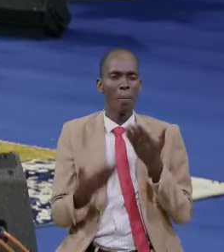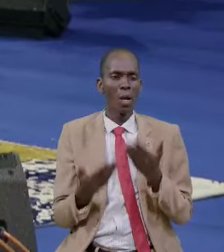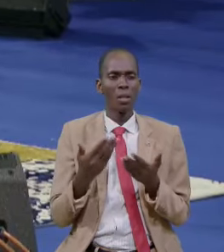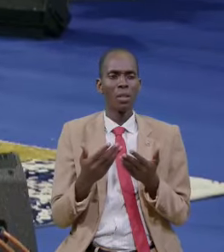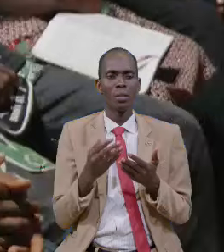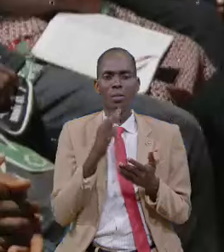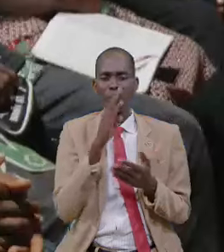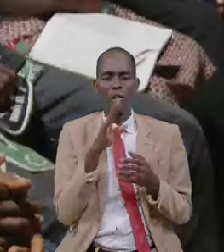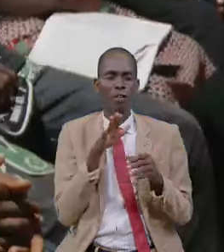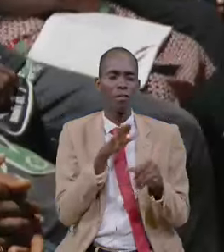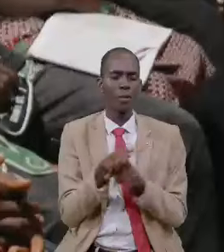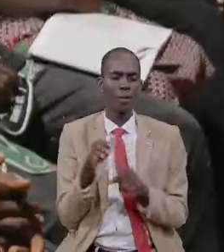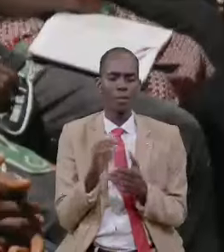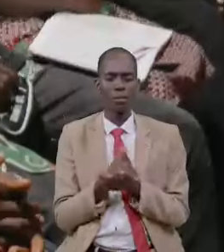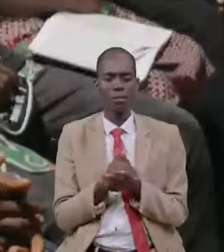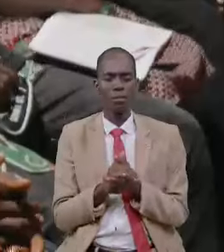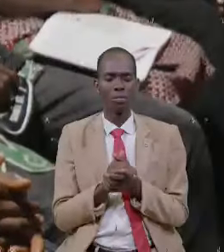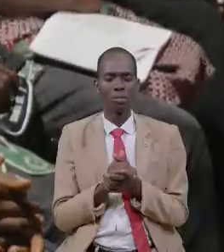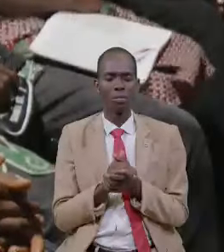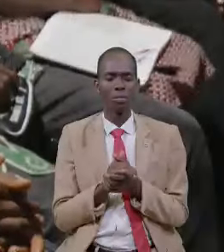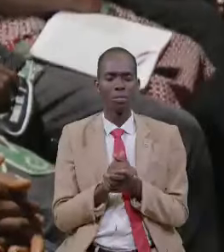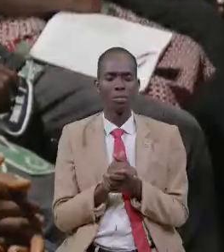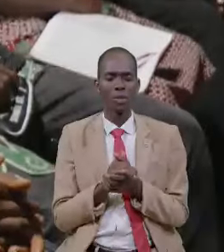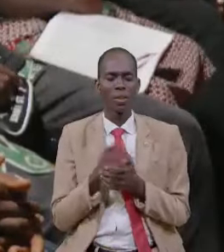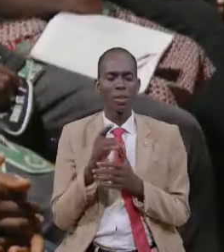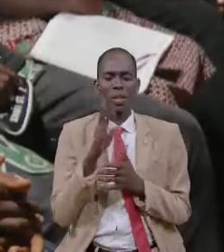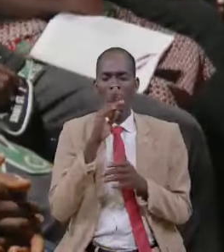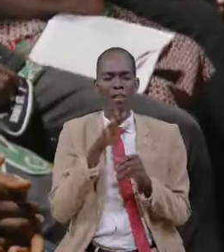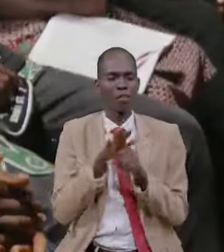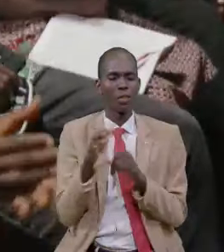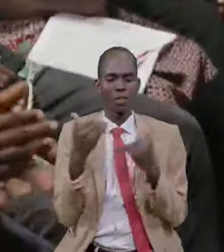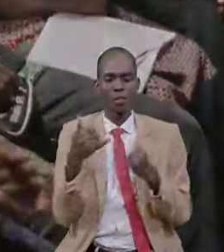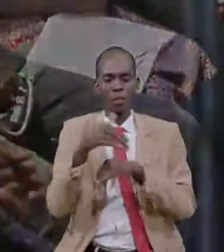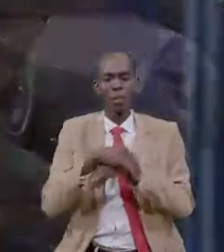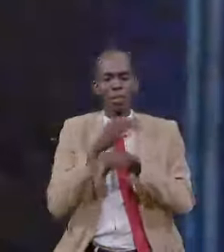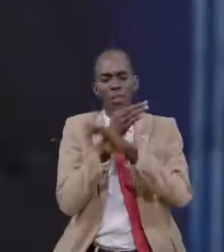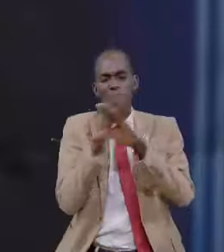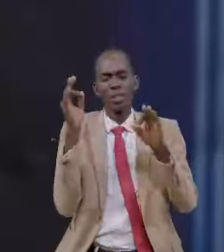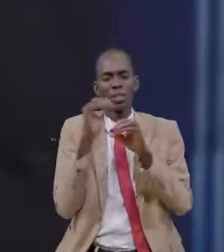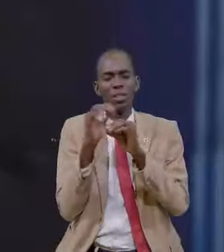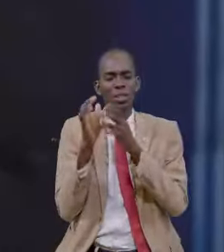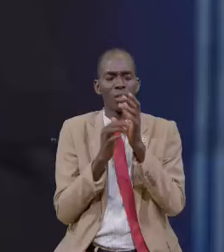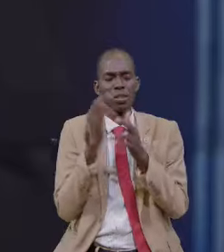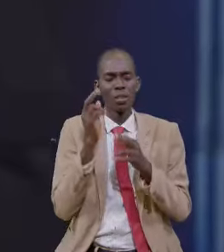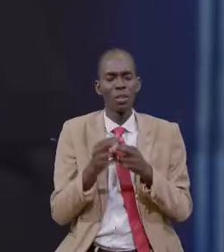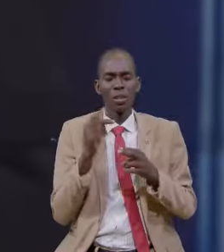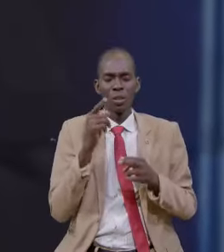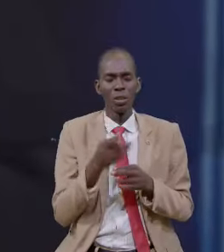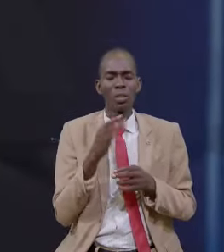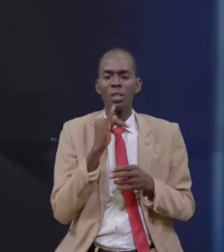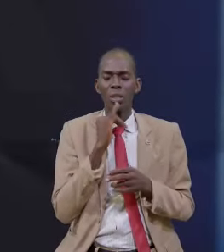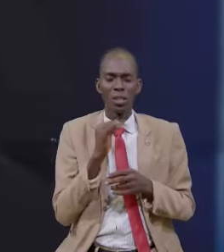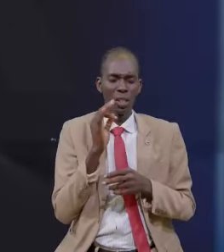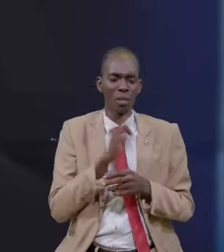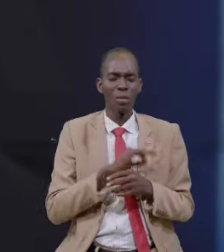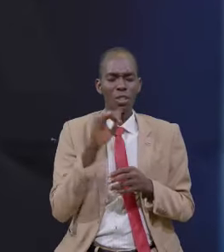me, filled. You're filled tonight. No emptiness in your life